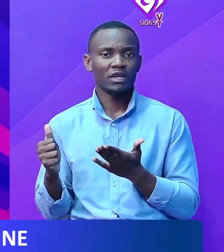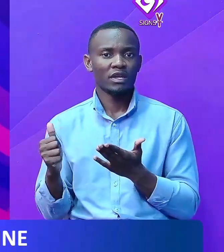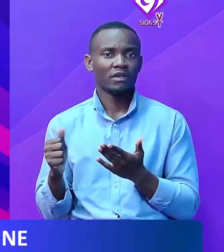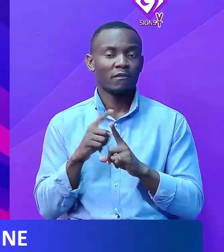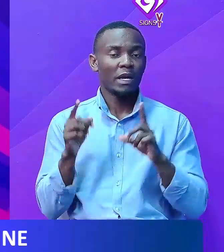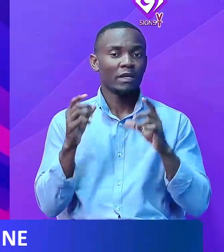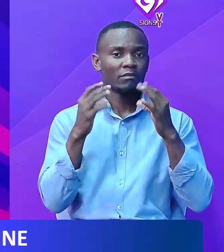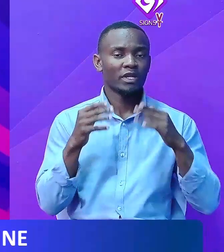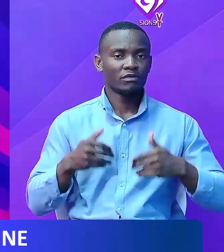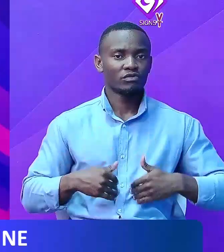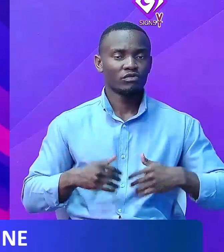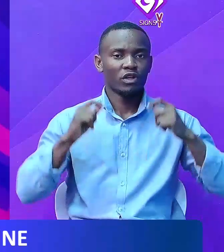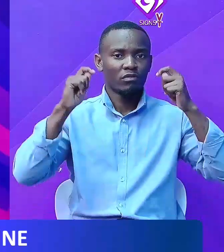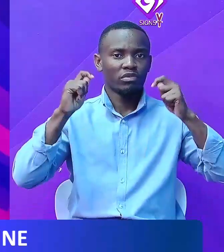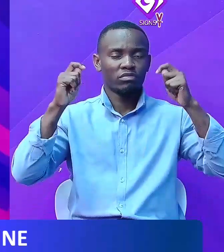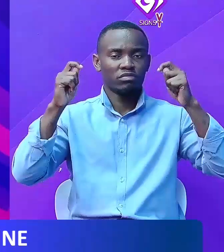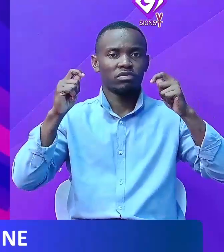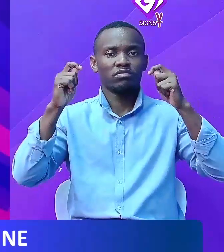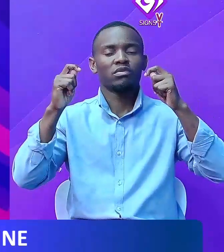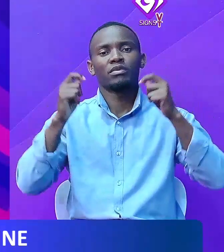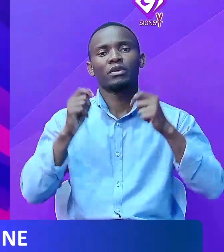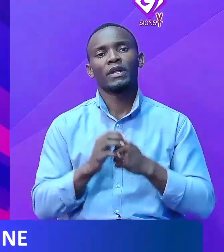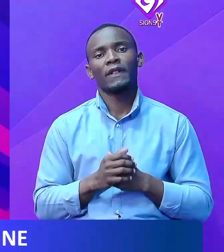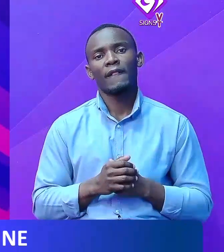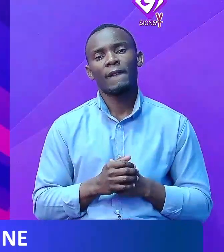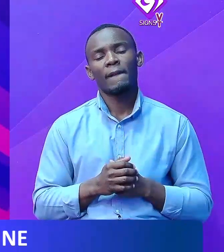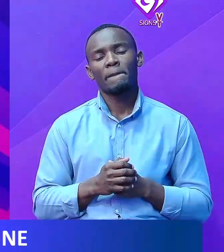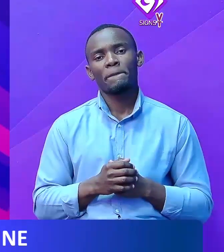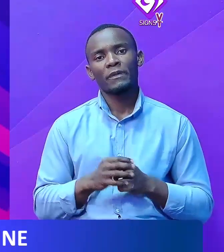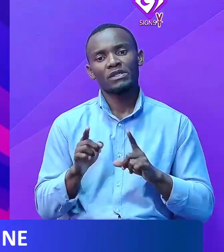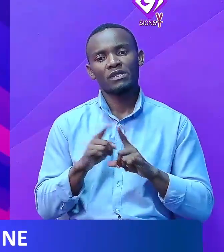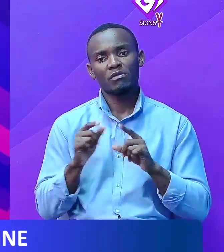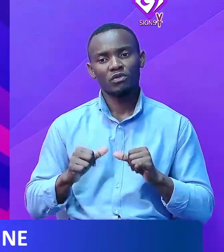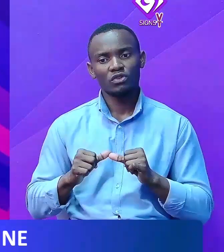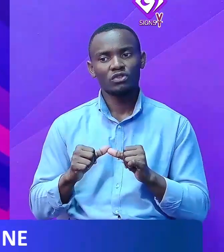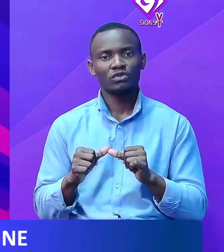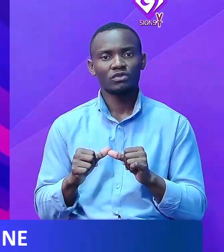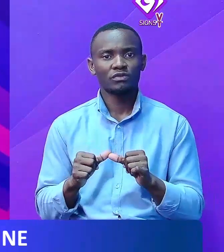defections in the army. And continuing,